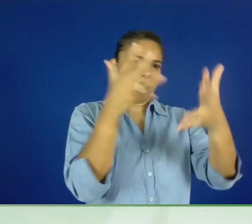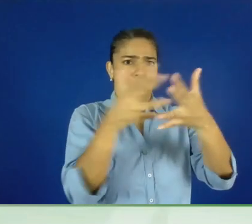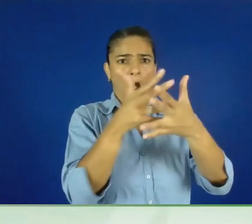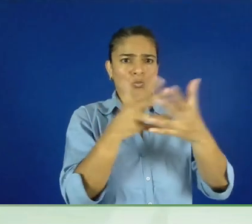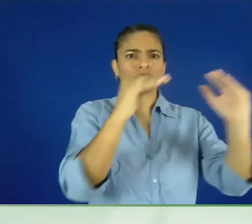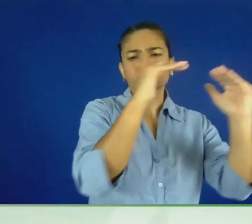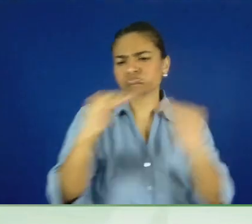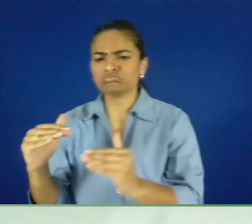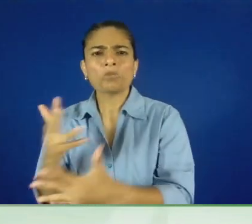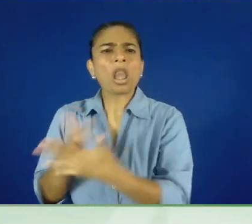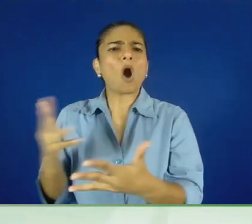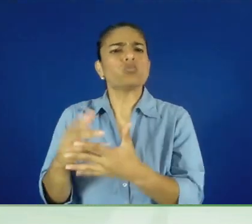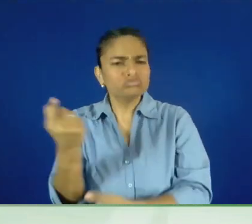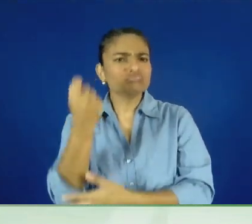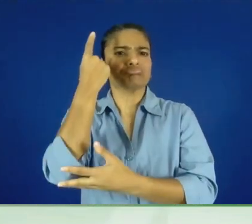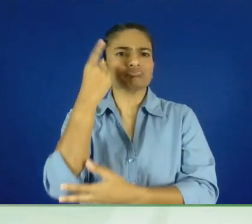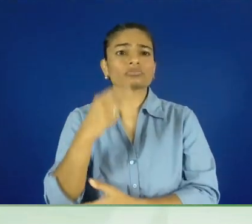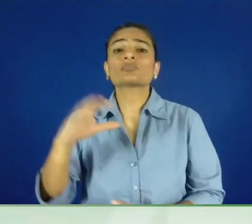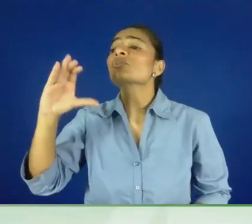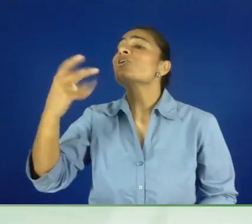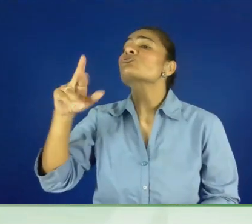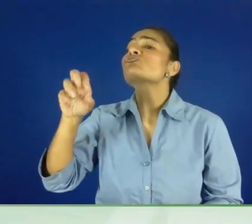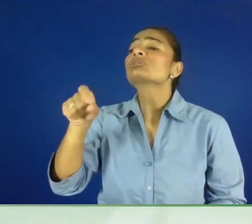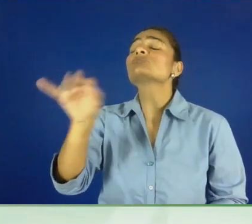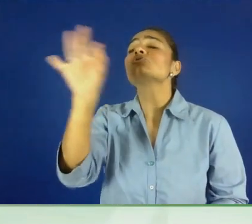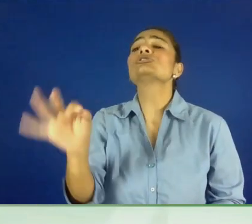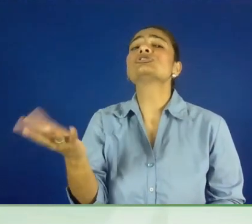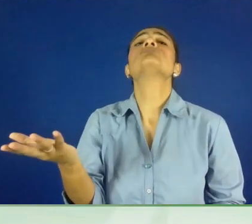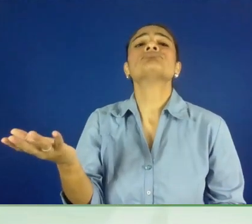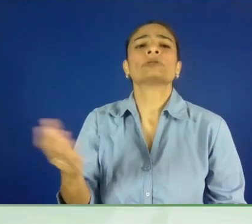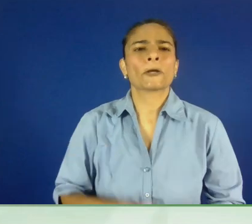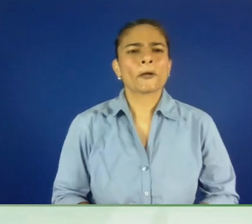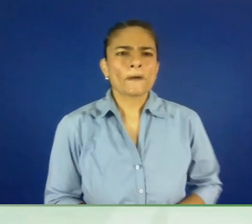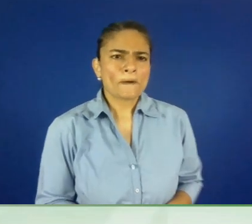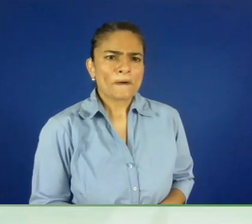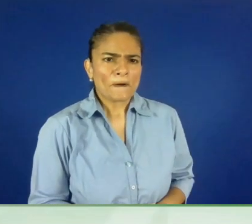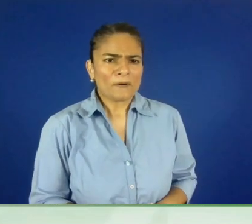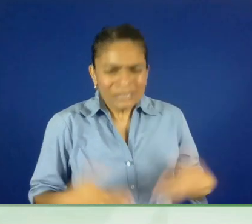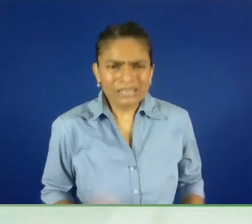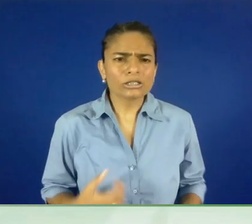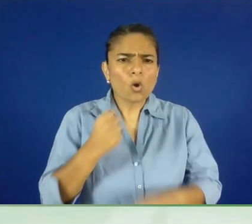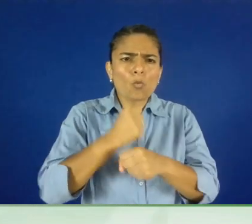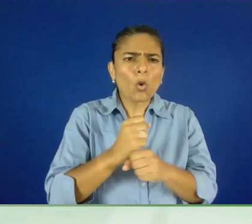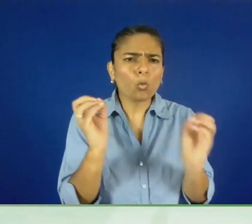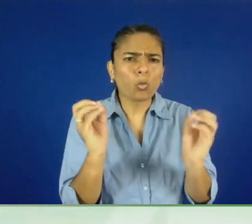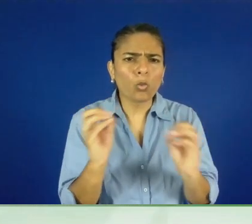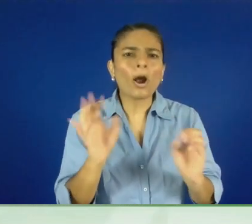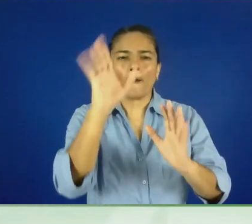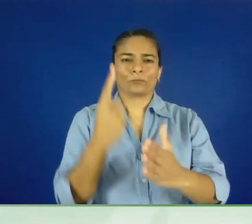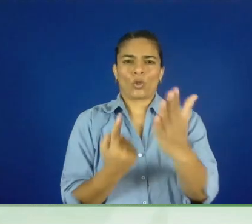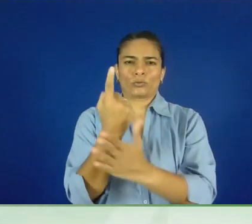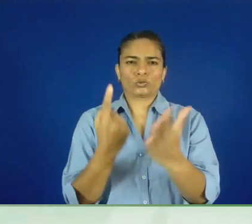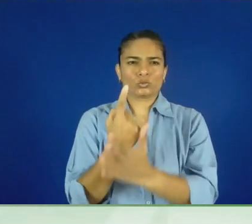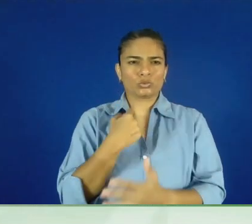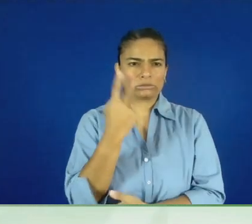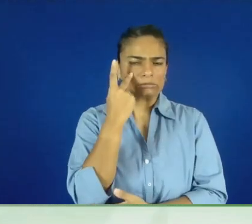we have this opportunity, we've watched it come. This is a technology that's been under development for 50 years. Why isn't it there now?